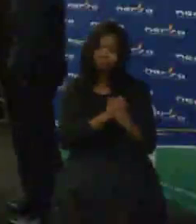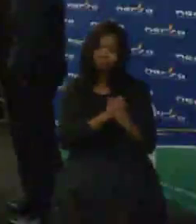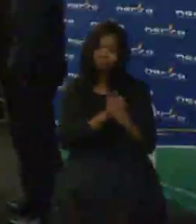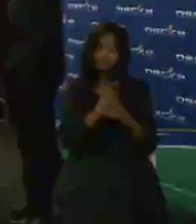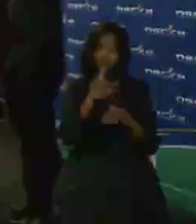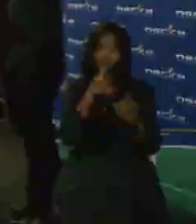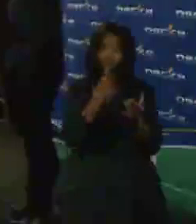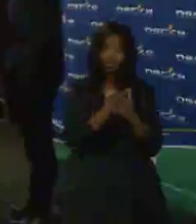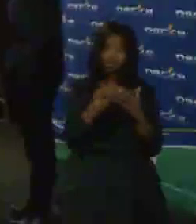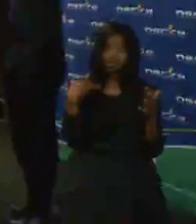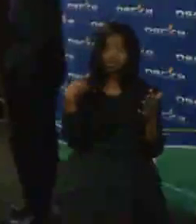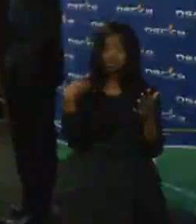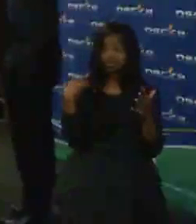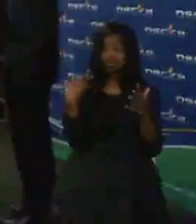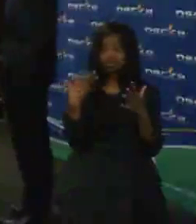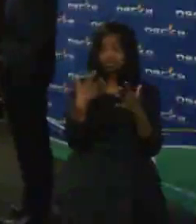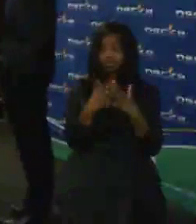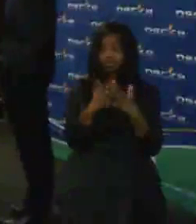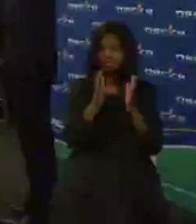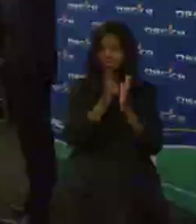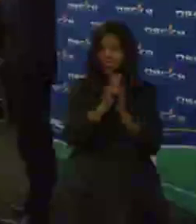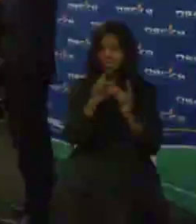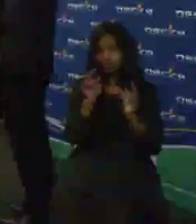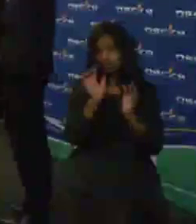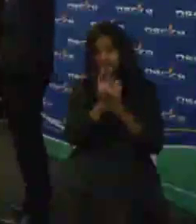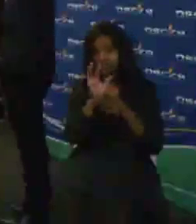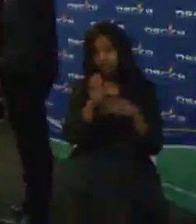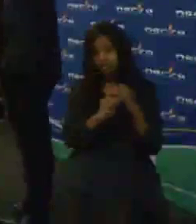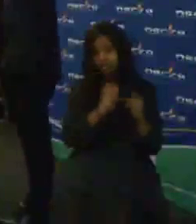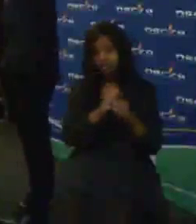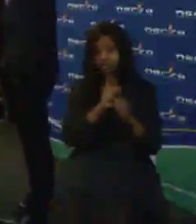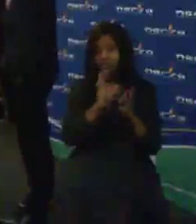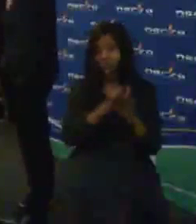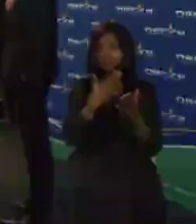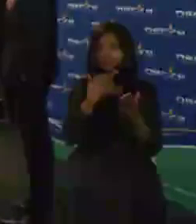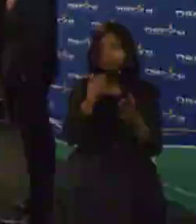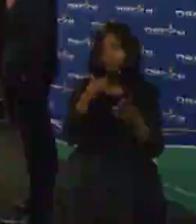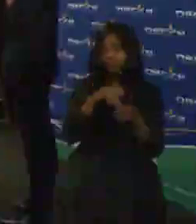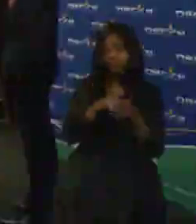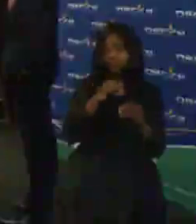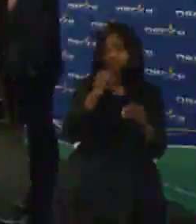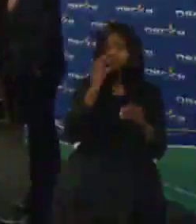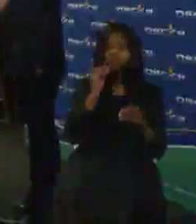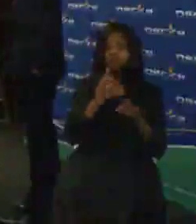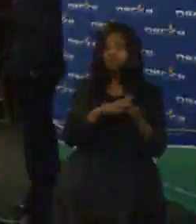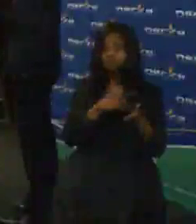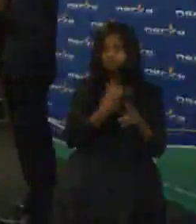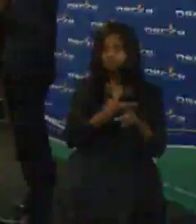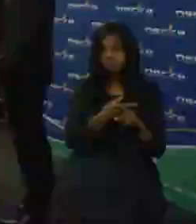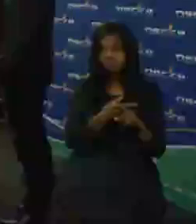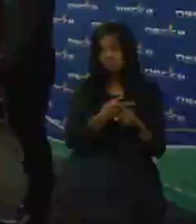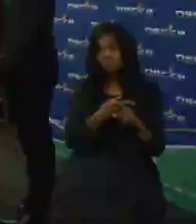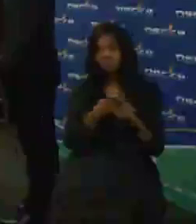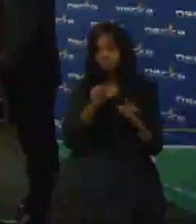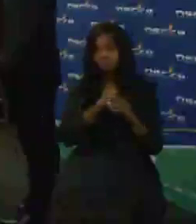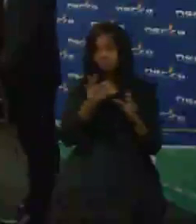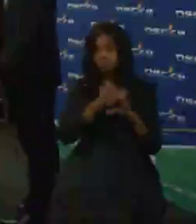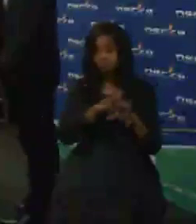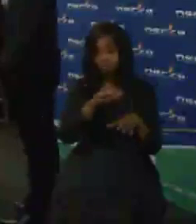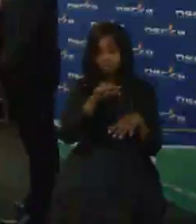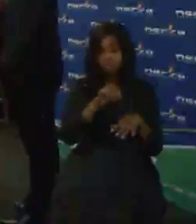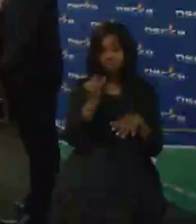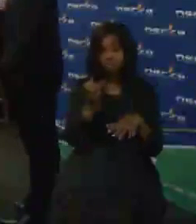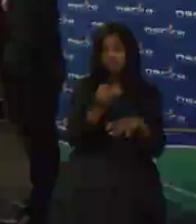What has happened over the last 10 to 15 years, and please, my experience is largely within the Johannesburg